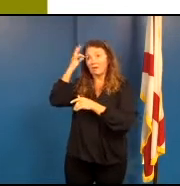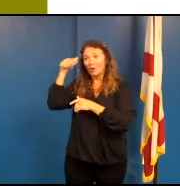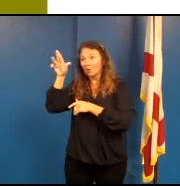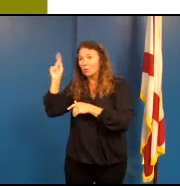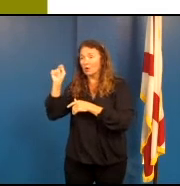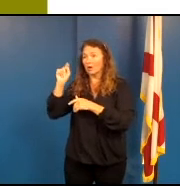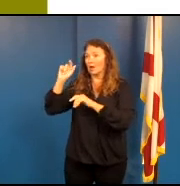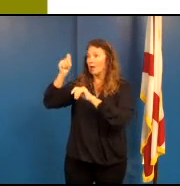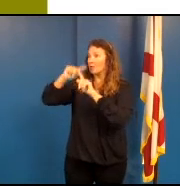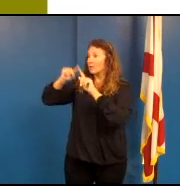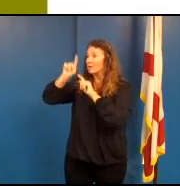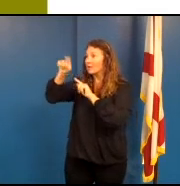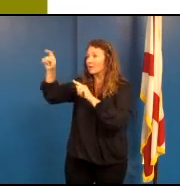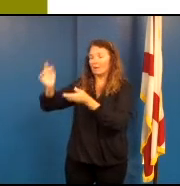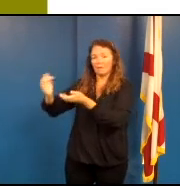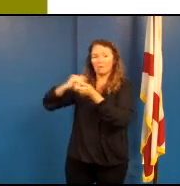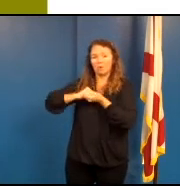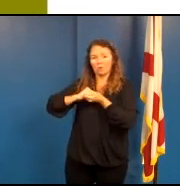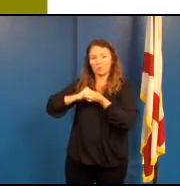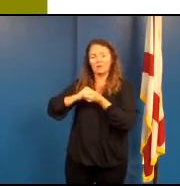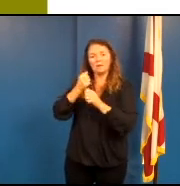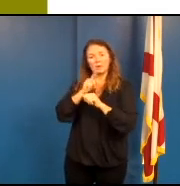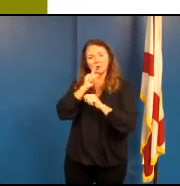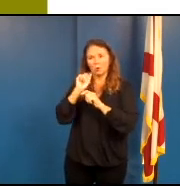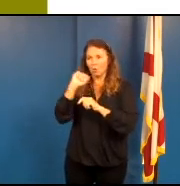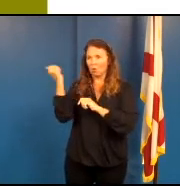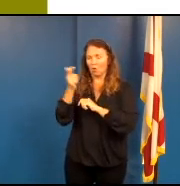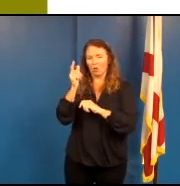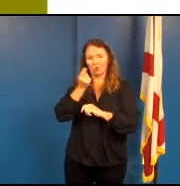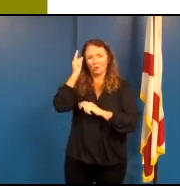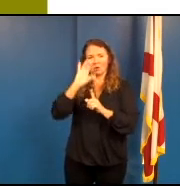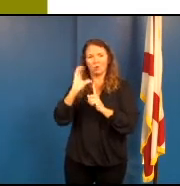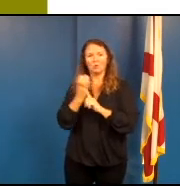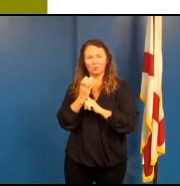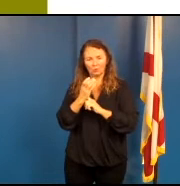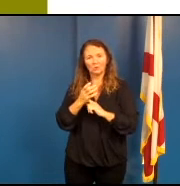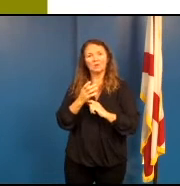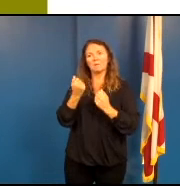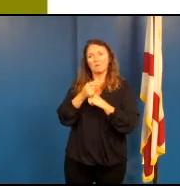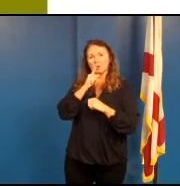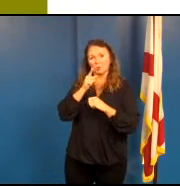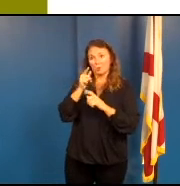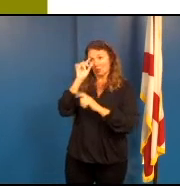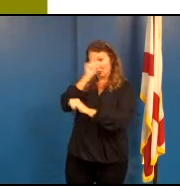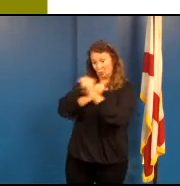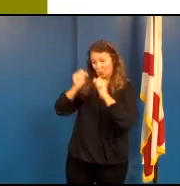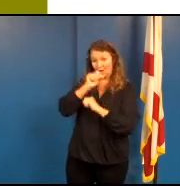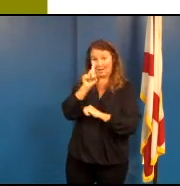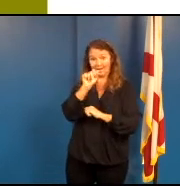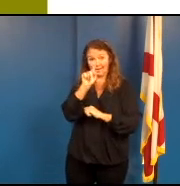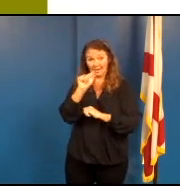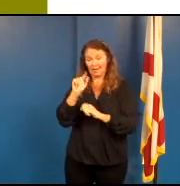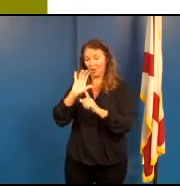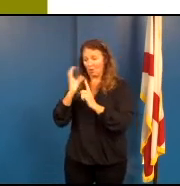partnerships, and a data-informed culture, making sure that we align data to strategy and that